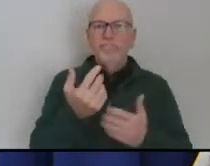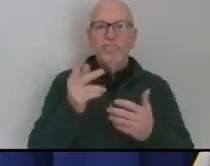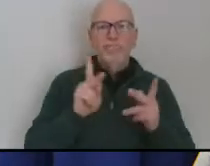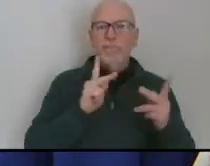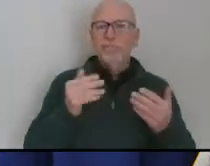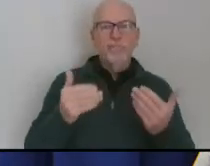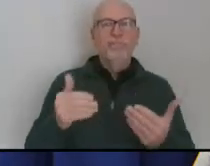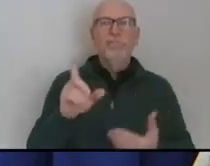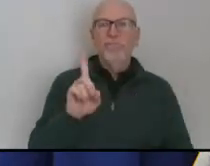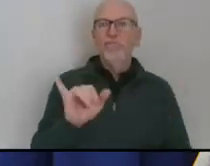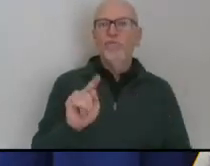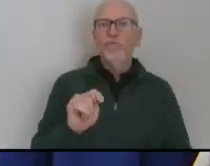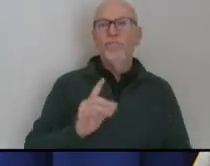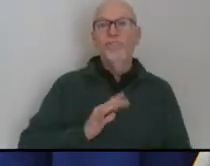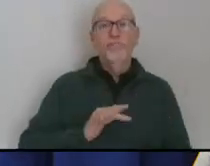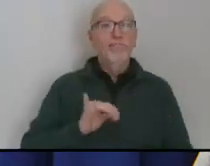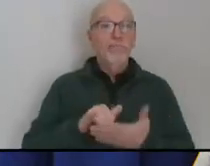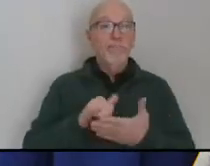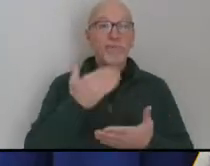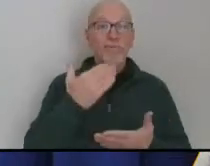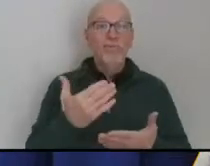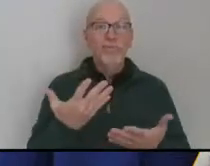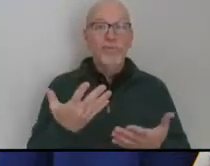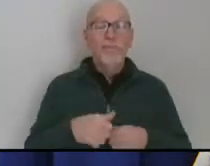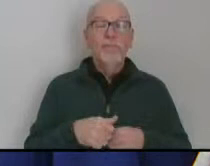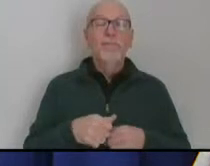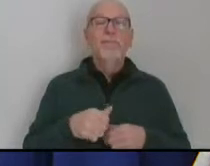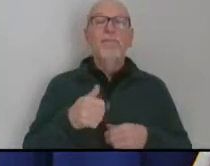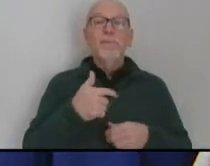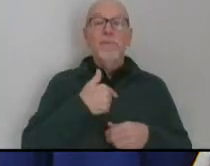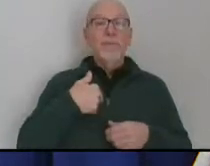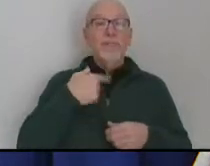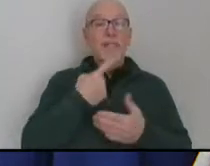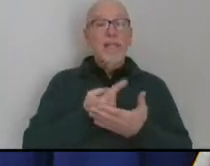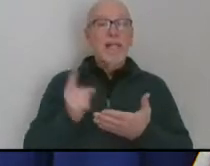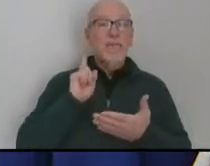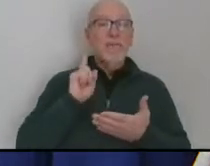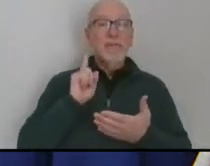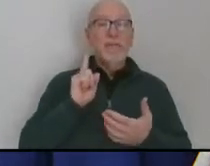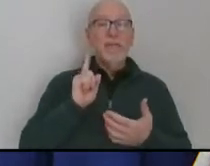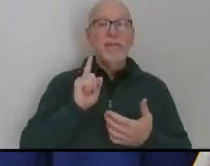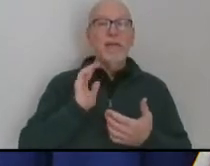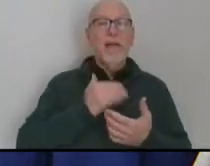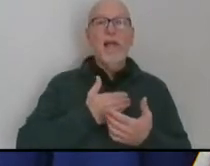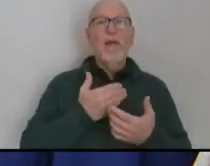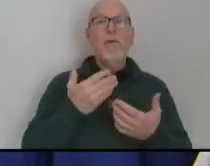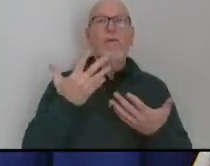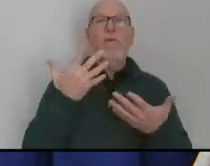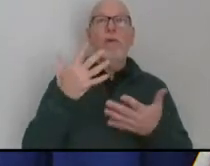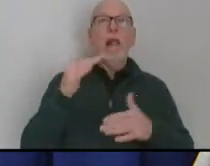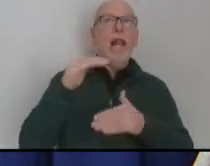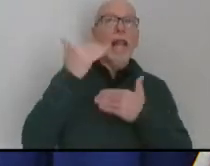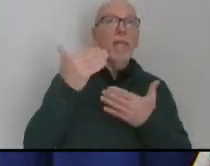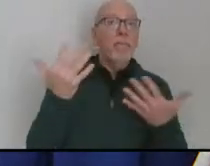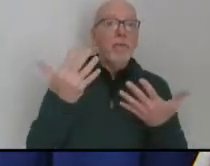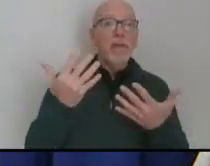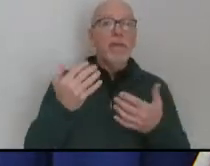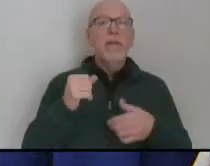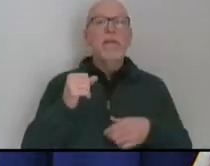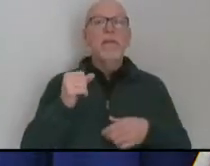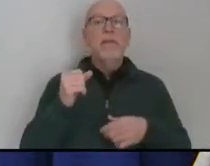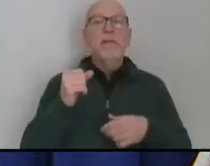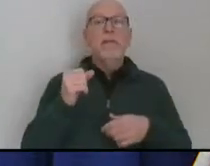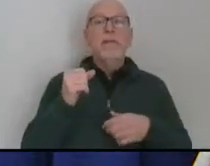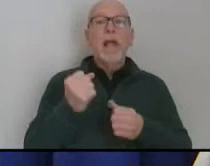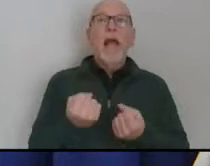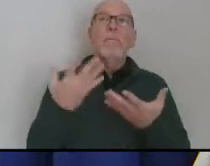that. It's a good problem to have. We said last week our real main limiting factor is the